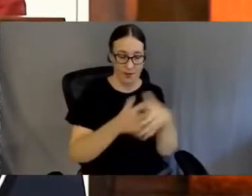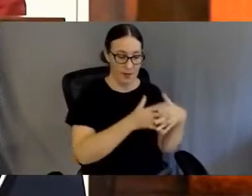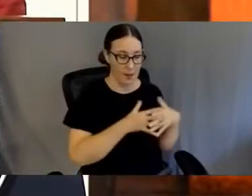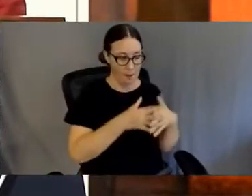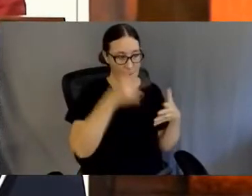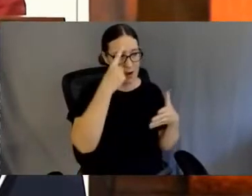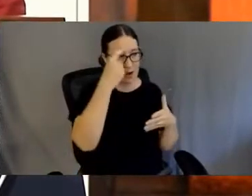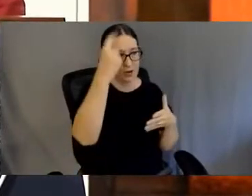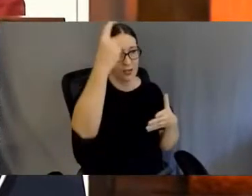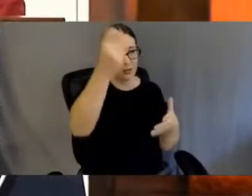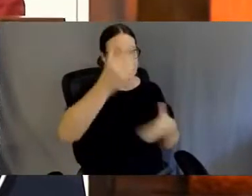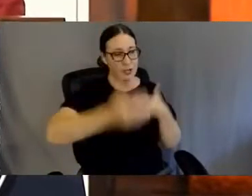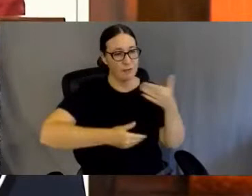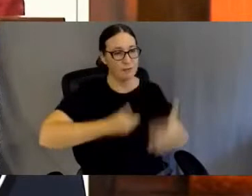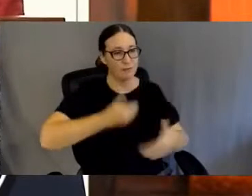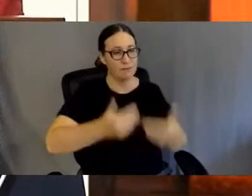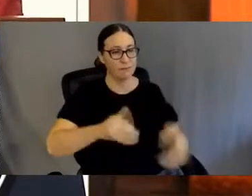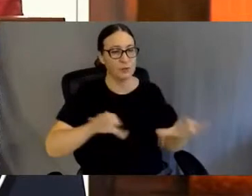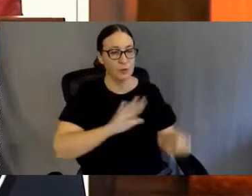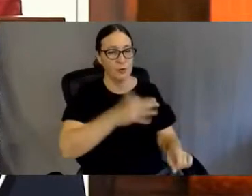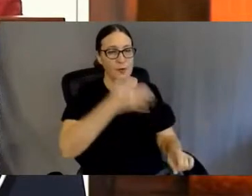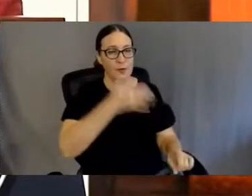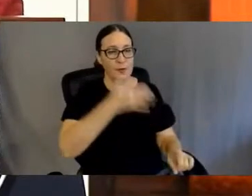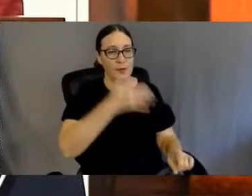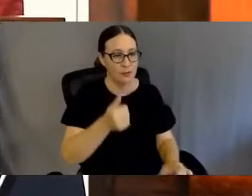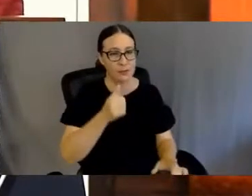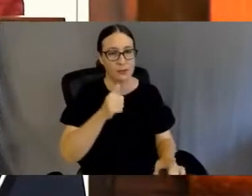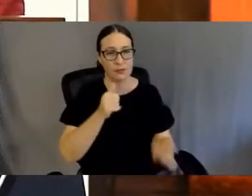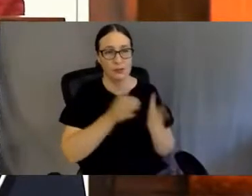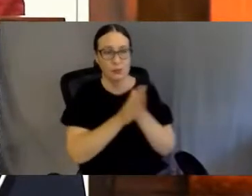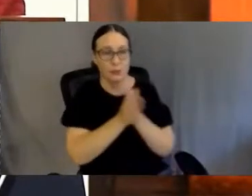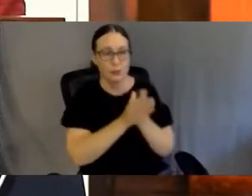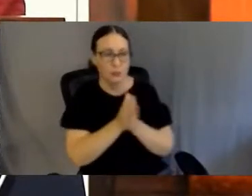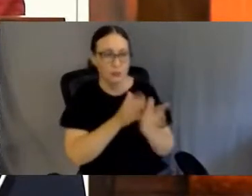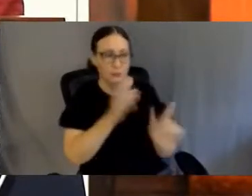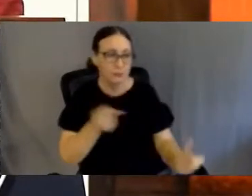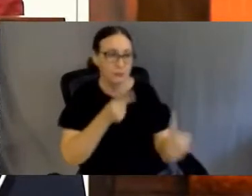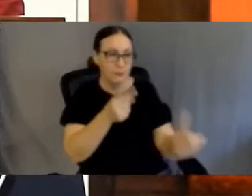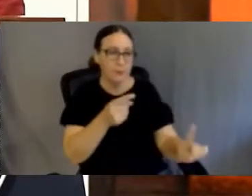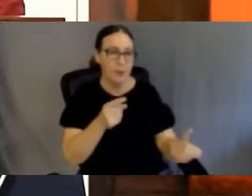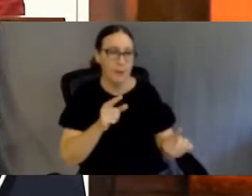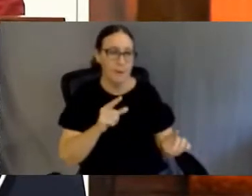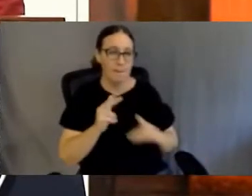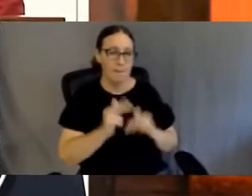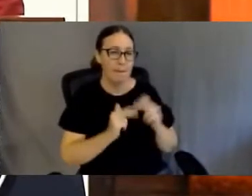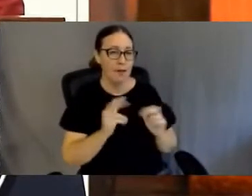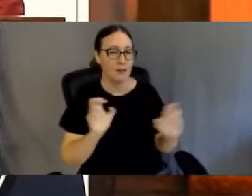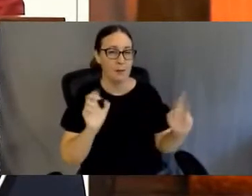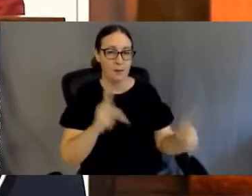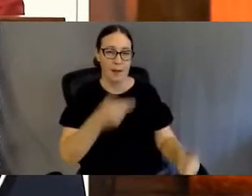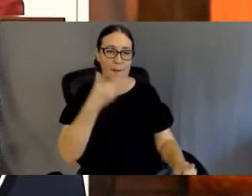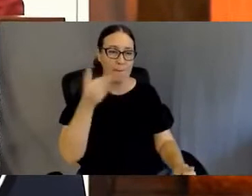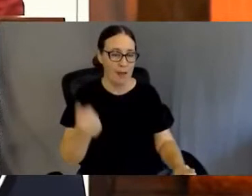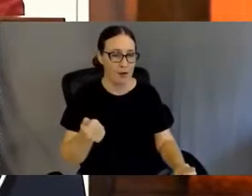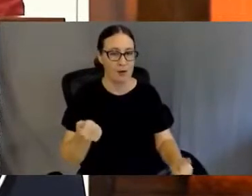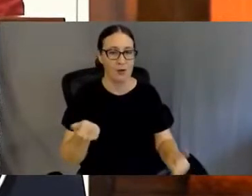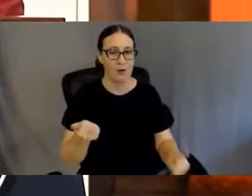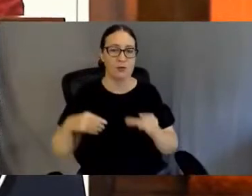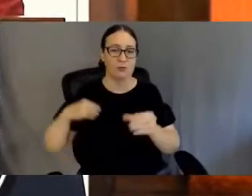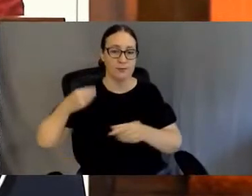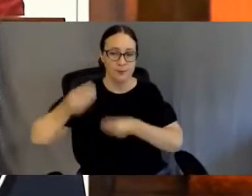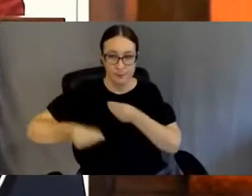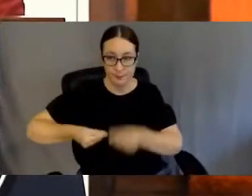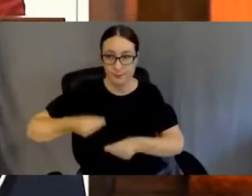best. Striving, improving, building back better, generation after generation. But it doesn't work that